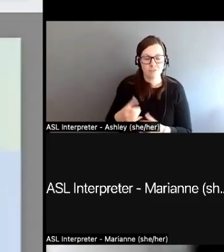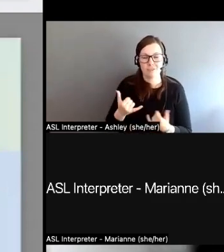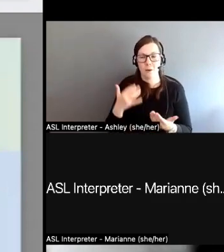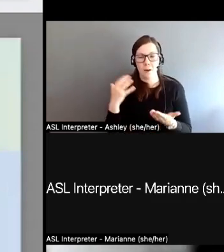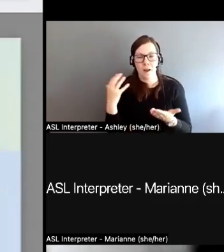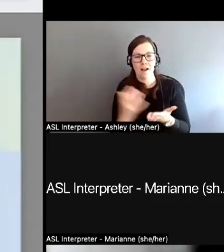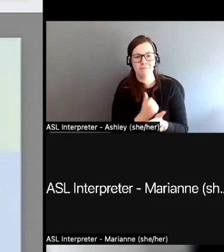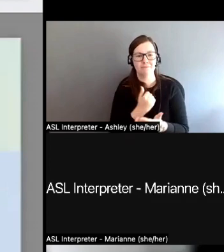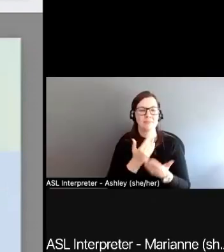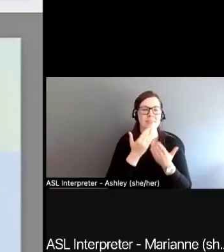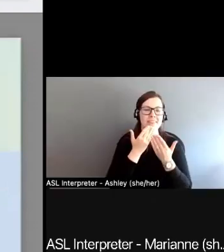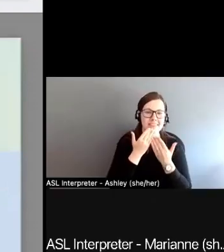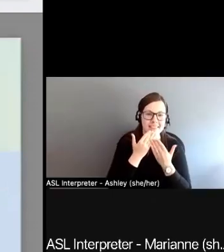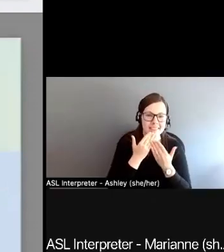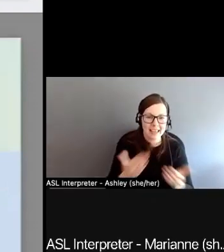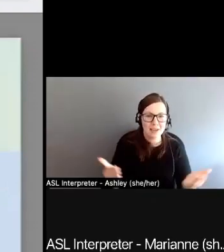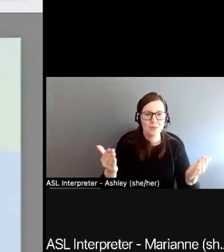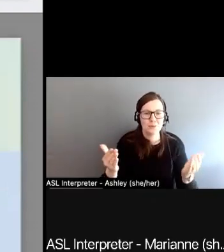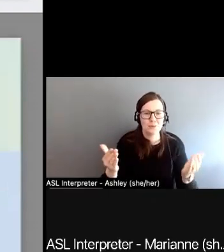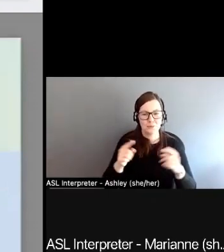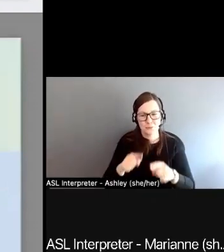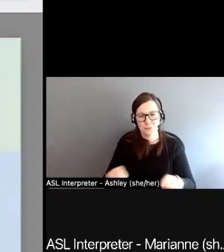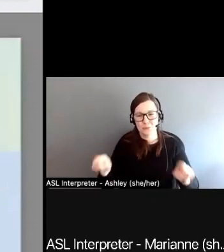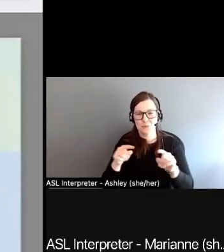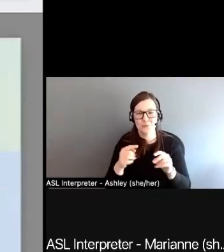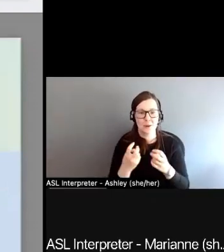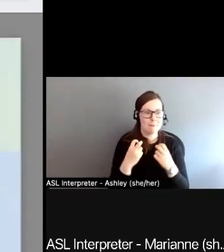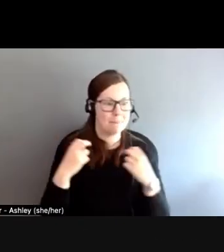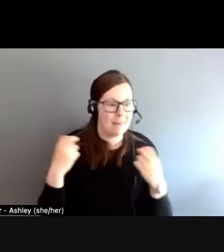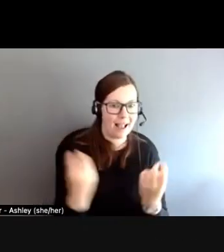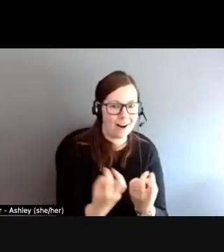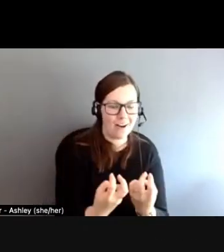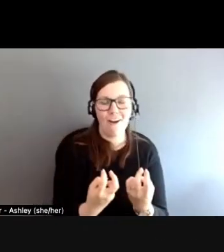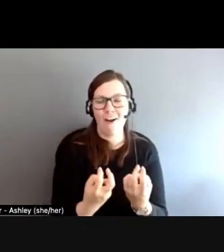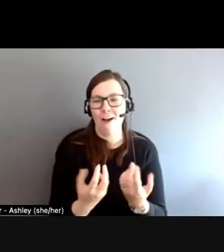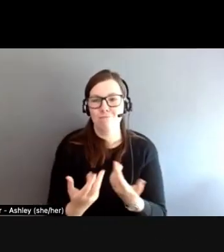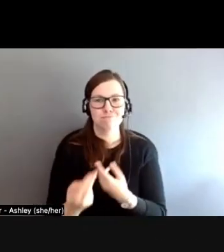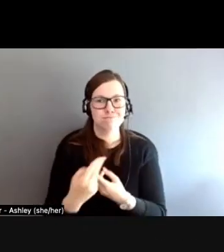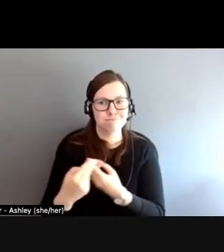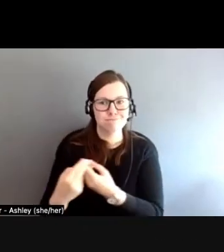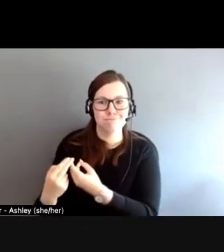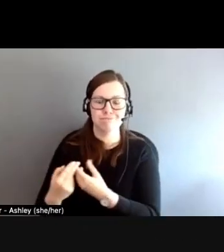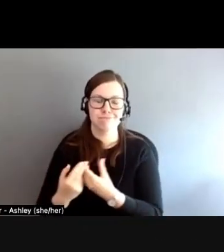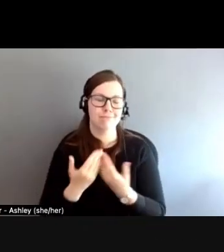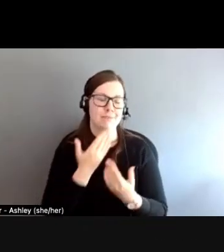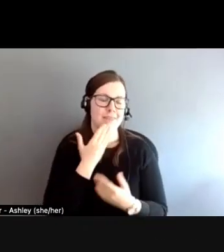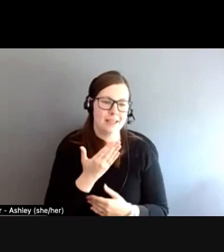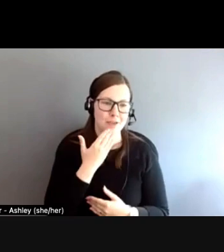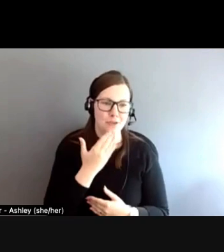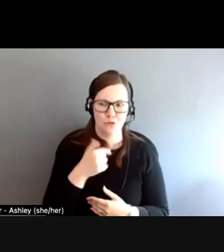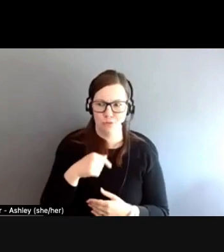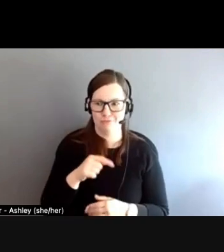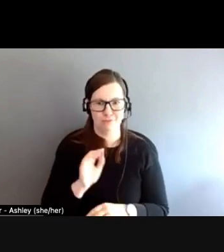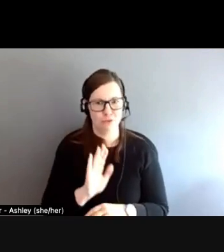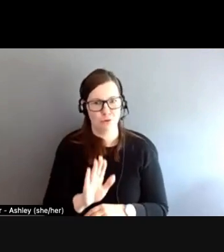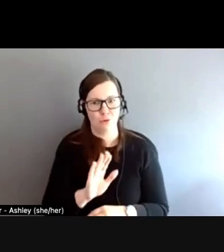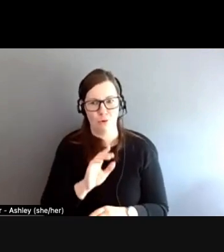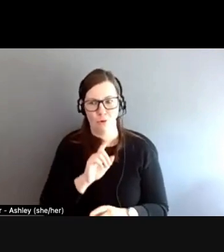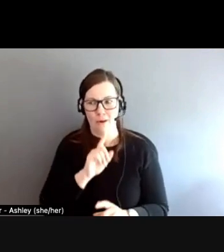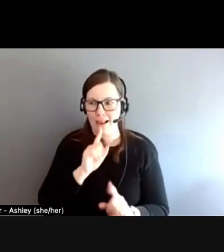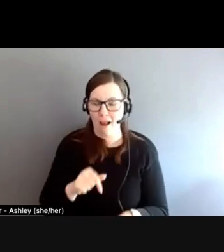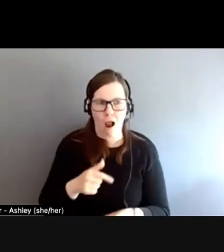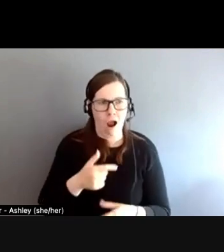who joined the panel today. It was so interesting and so nice that you're,